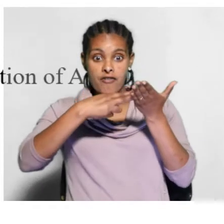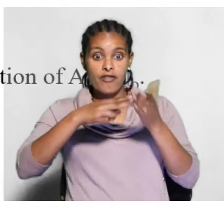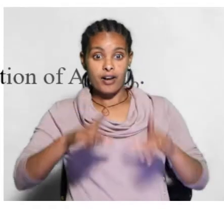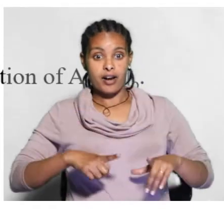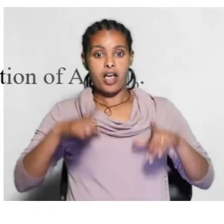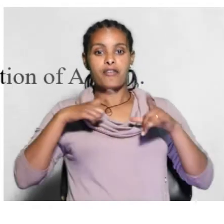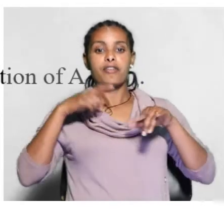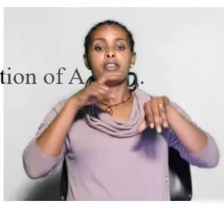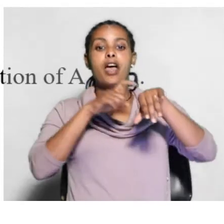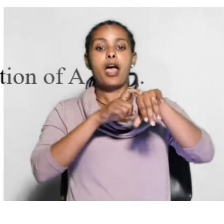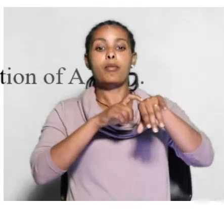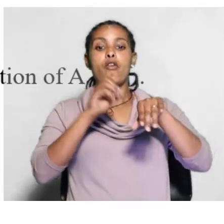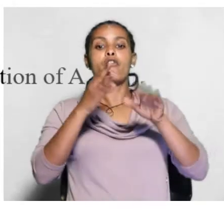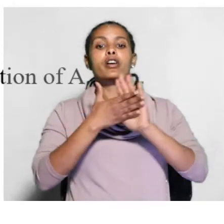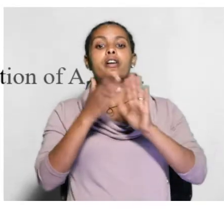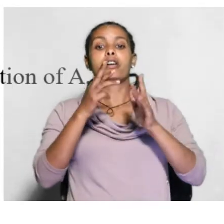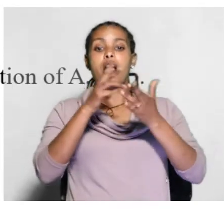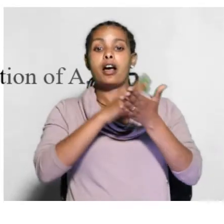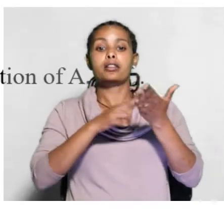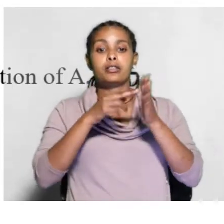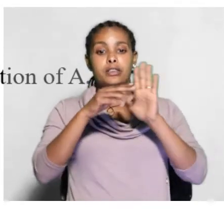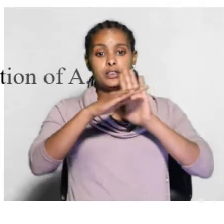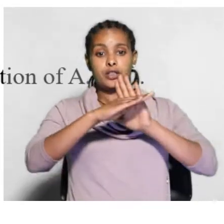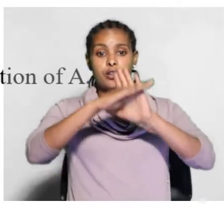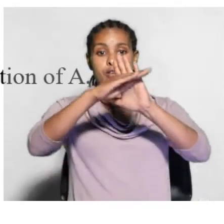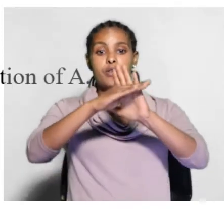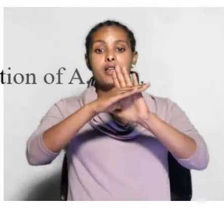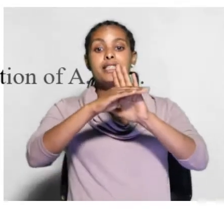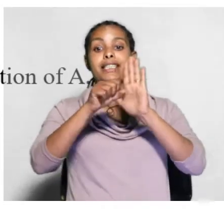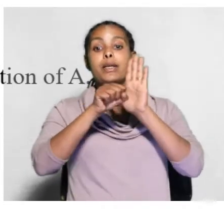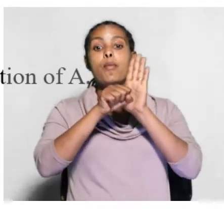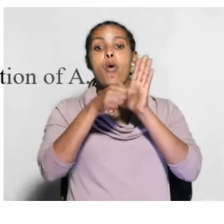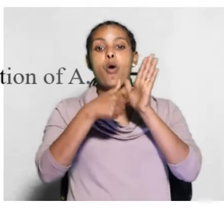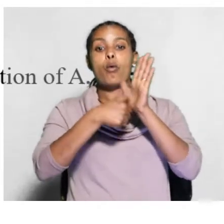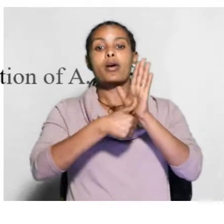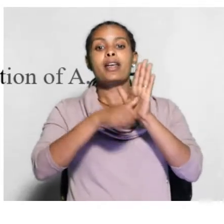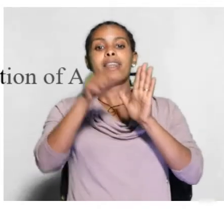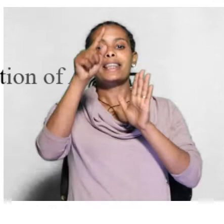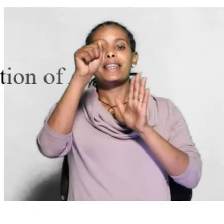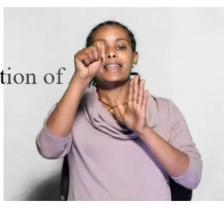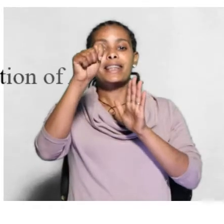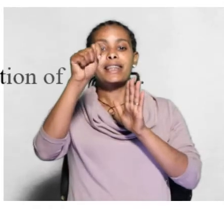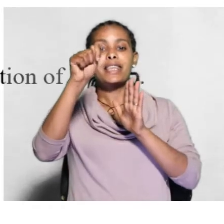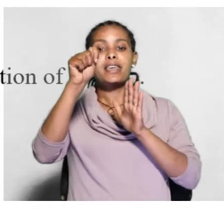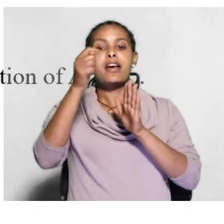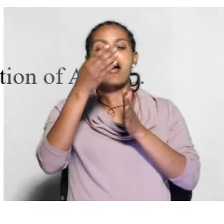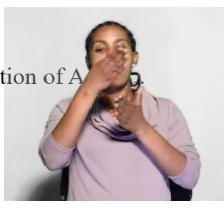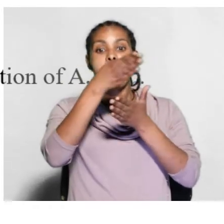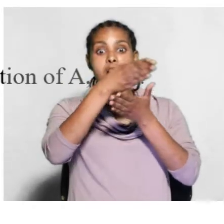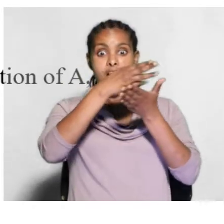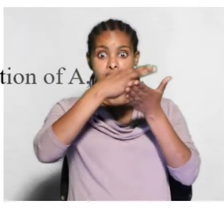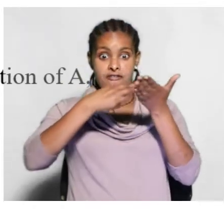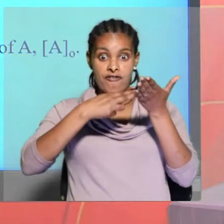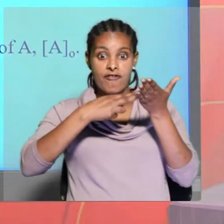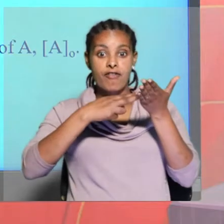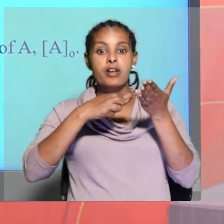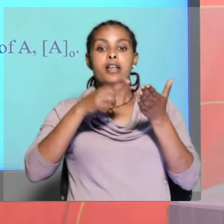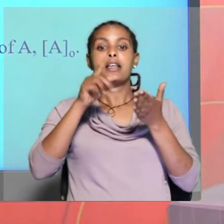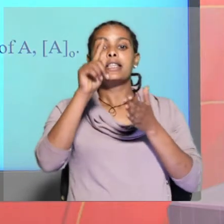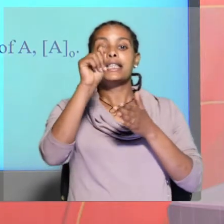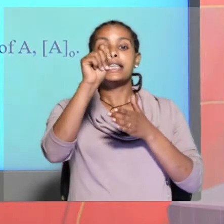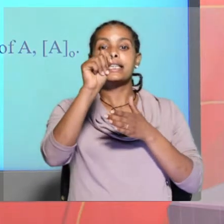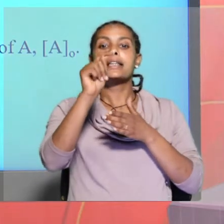Half-life time of a reaction is denoted by the symbol T half. T half is